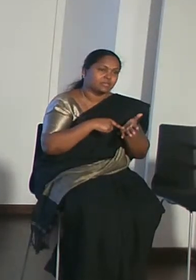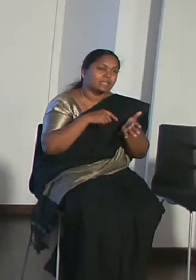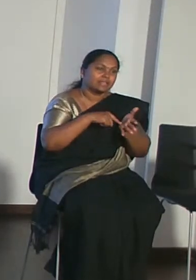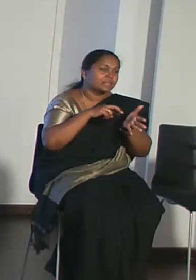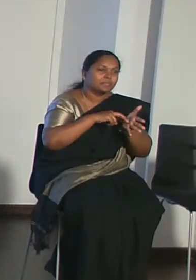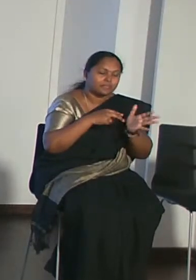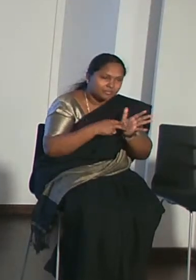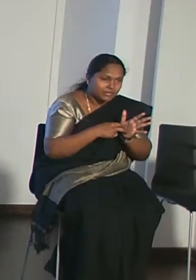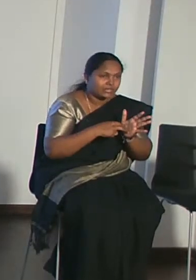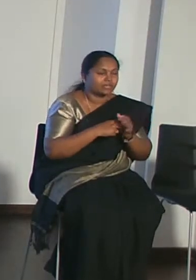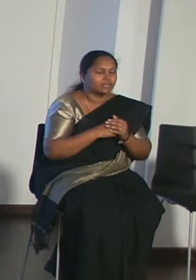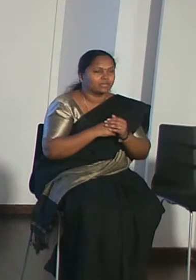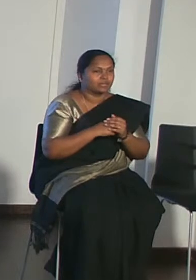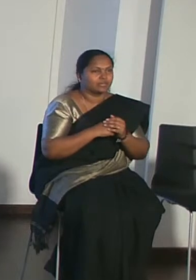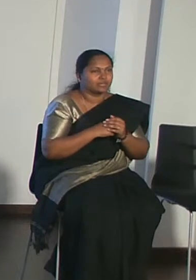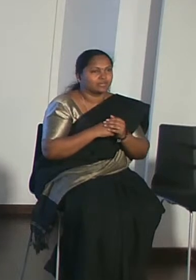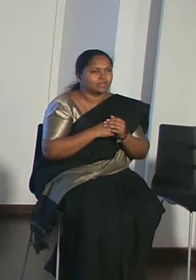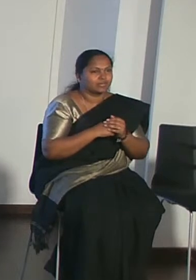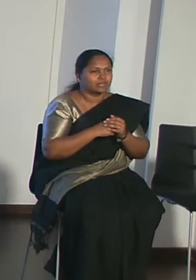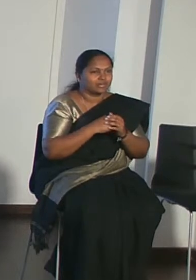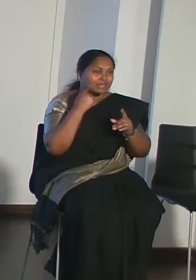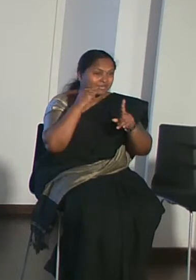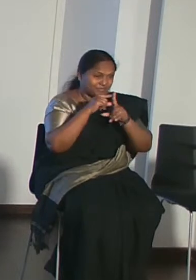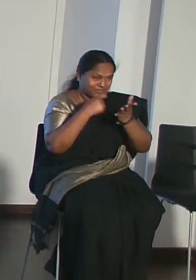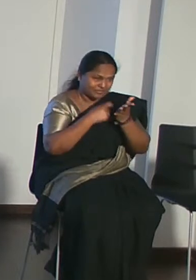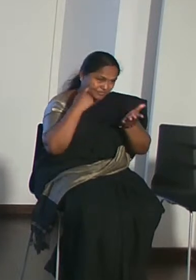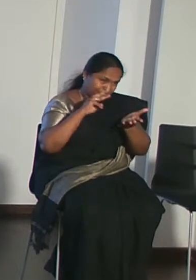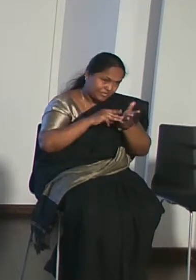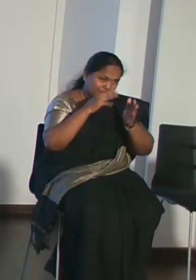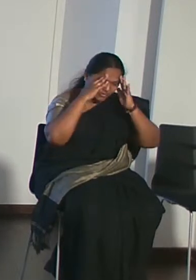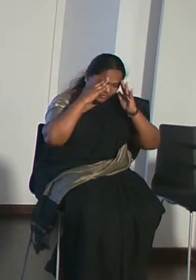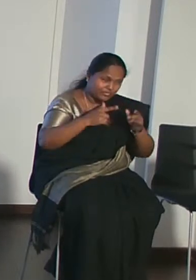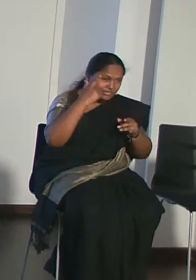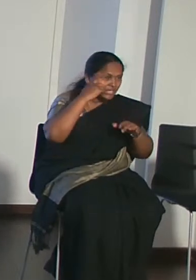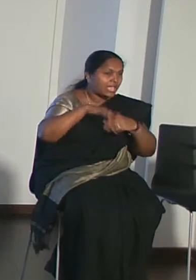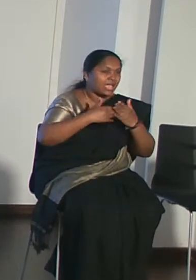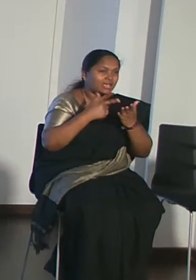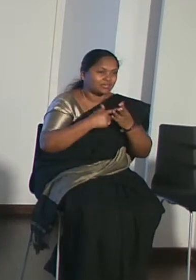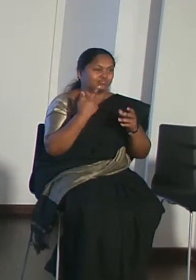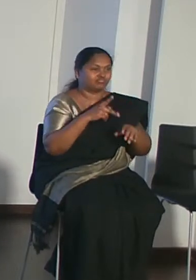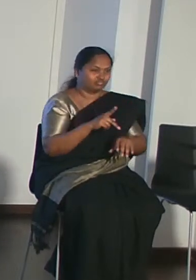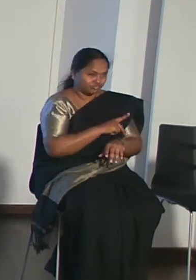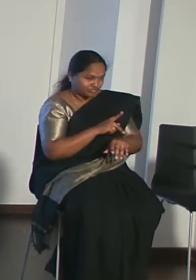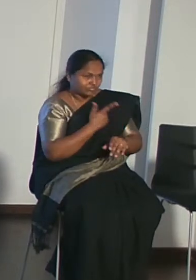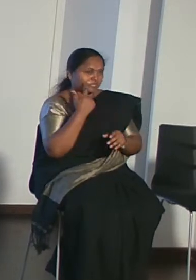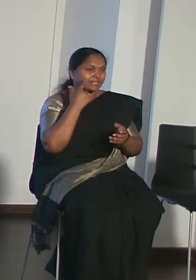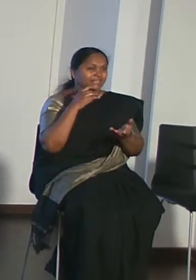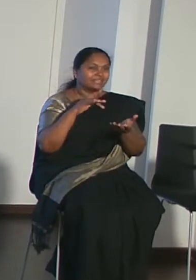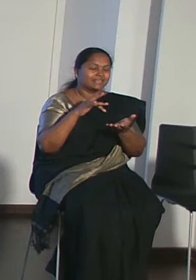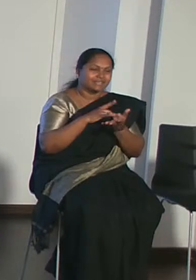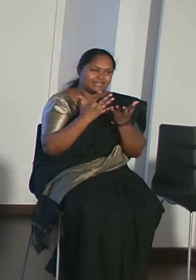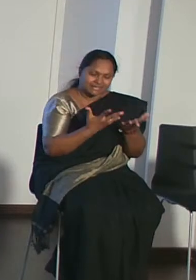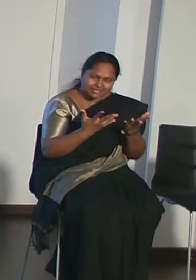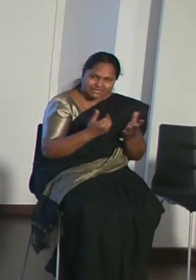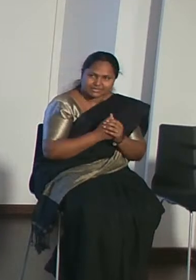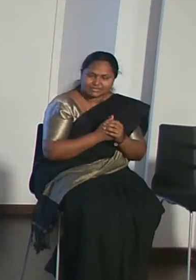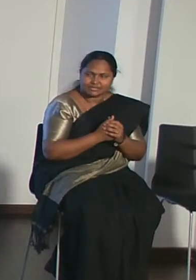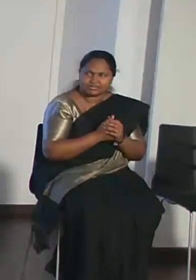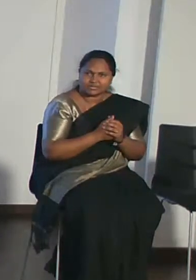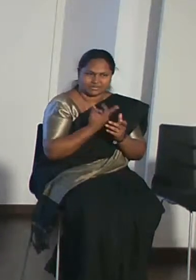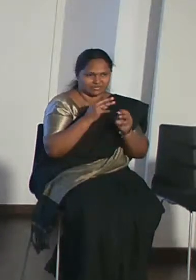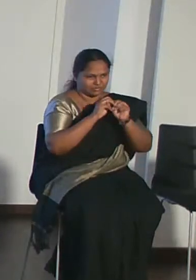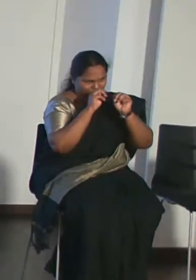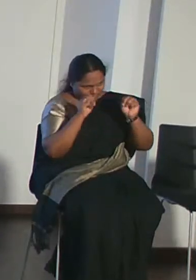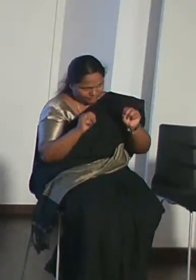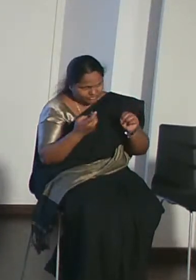mean? Because her primary focus is thinking about professional development in